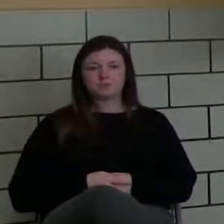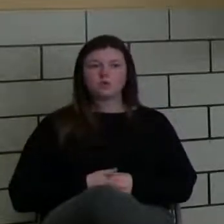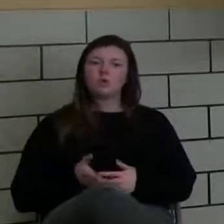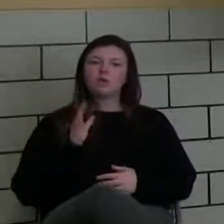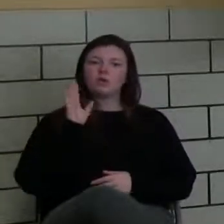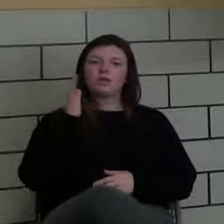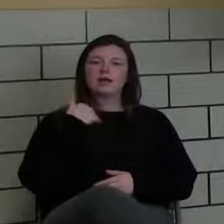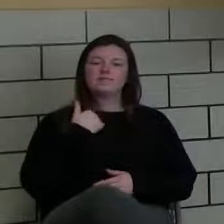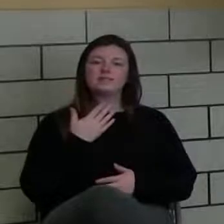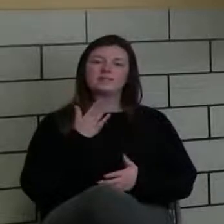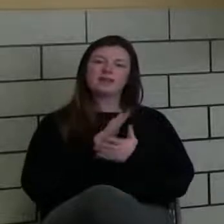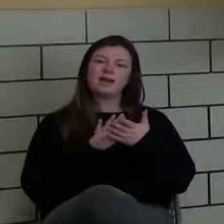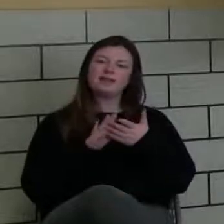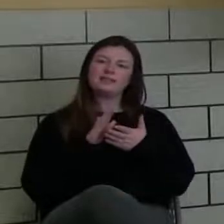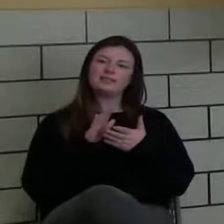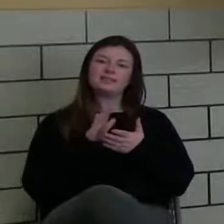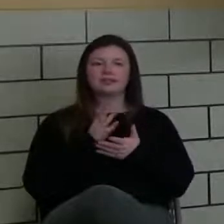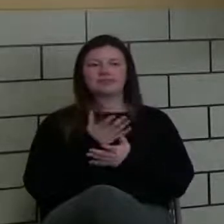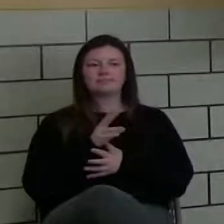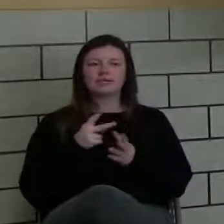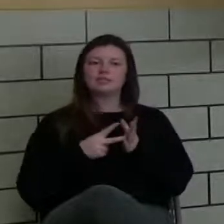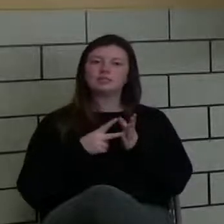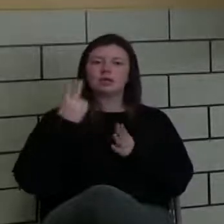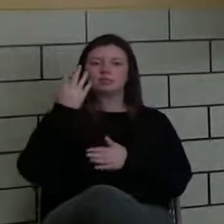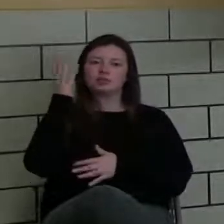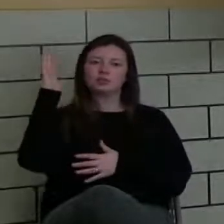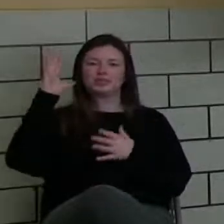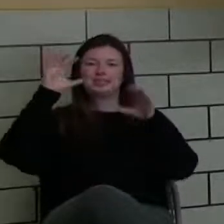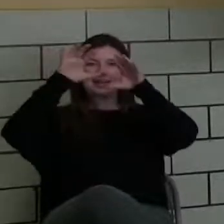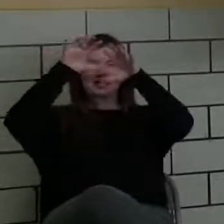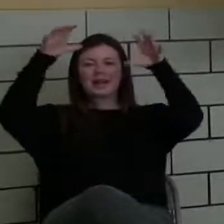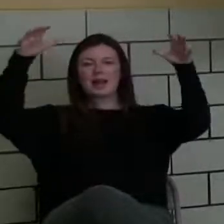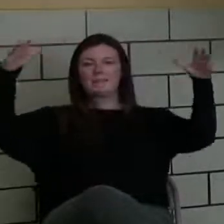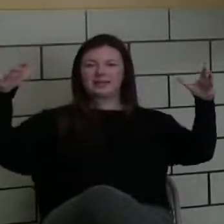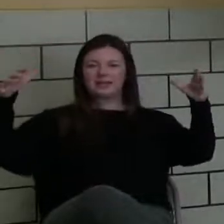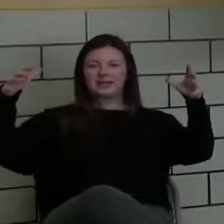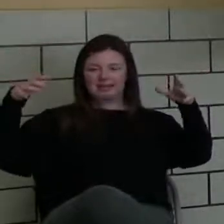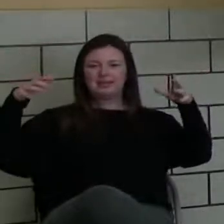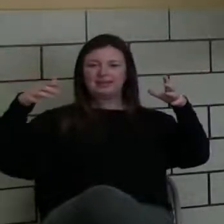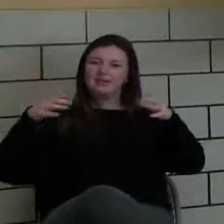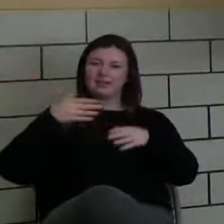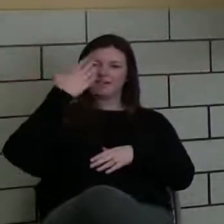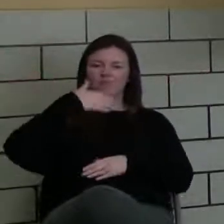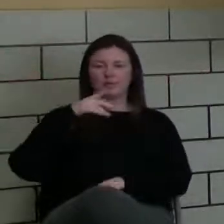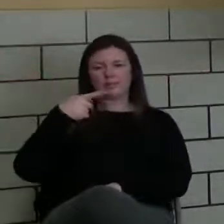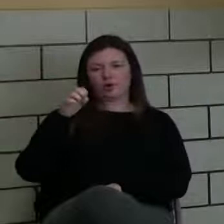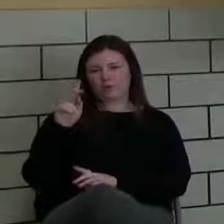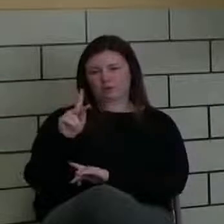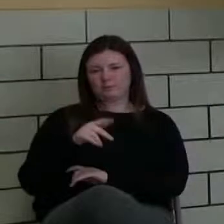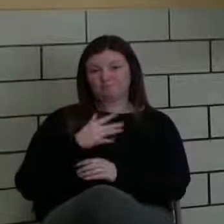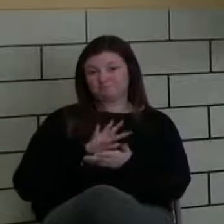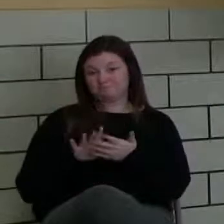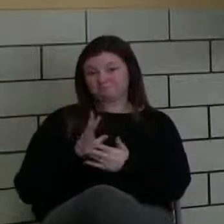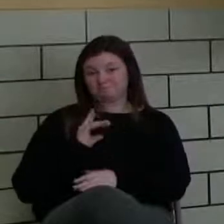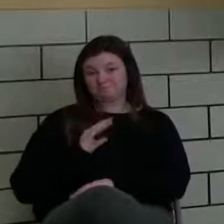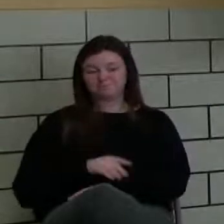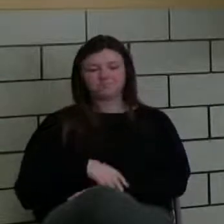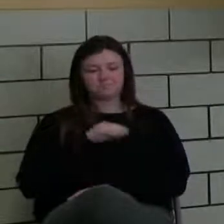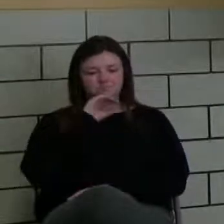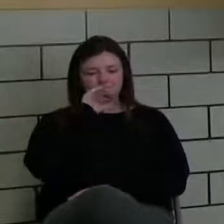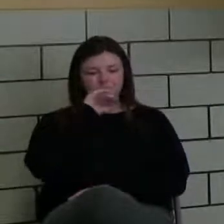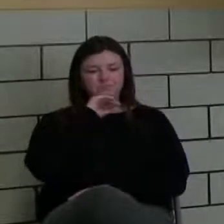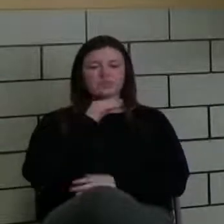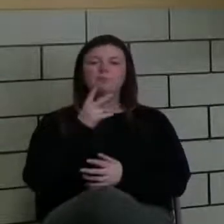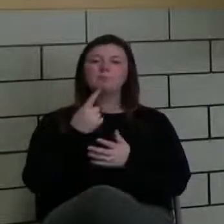kind of double tree canopy moment as you walk in front of the park. And then we do have a couple of raised